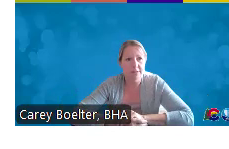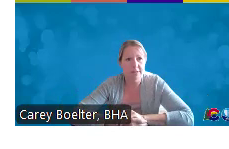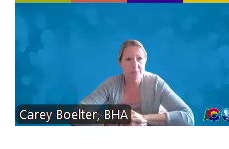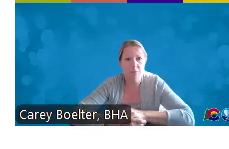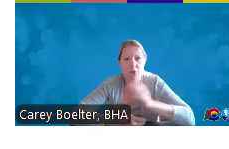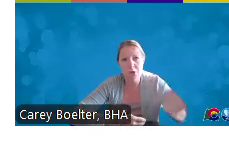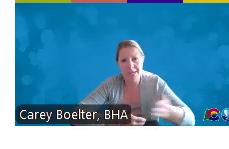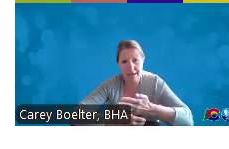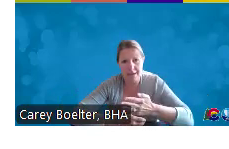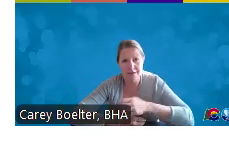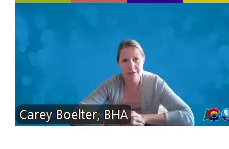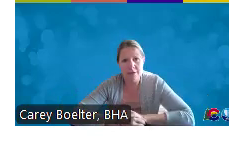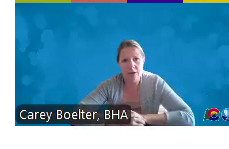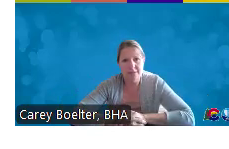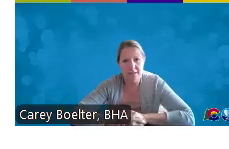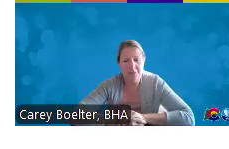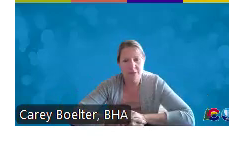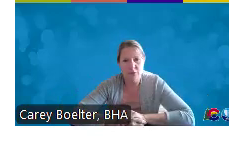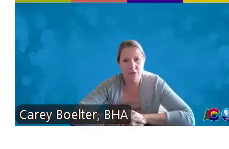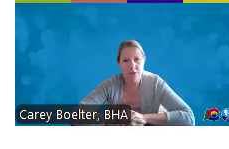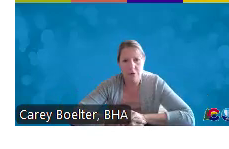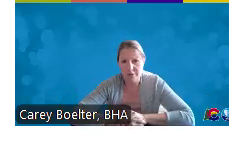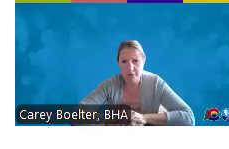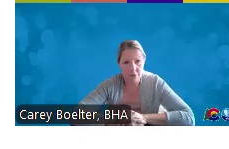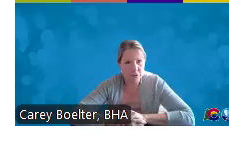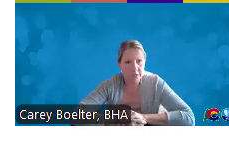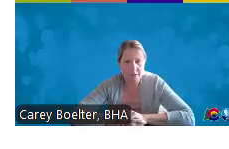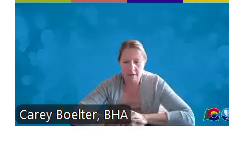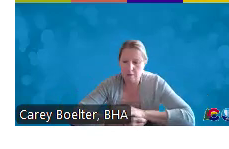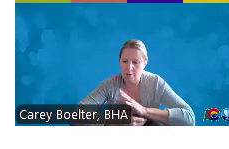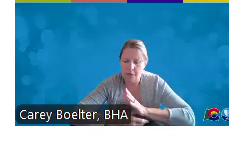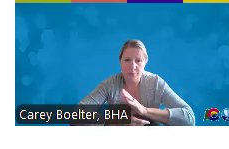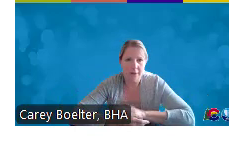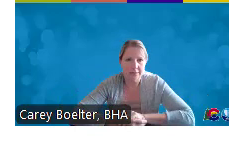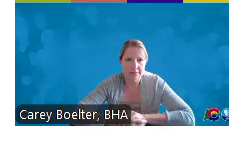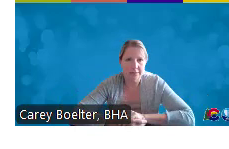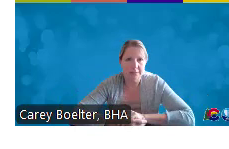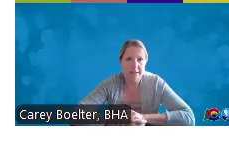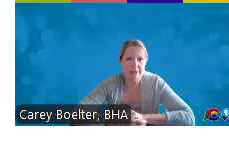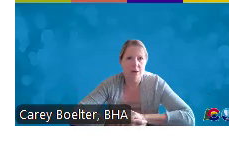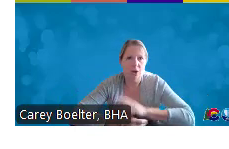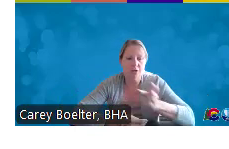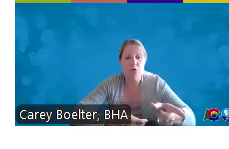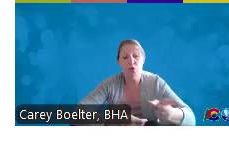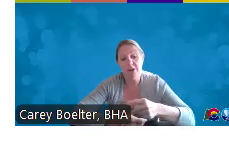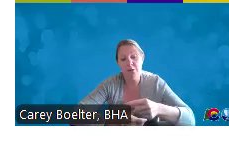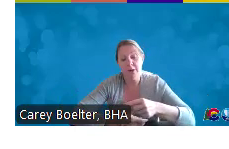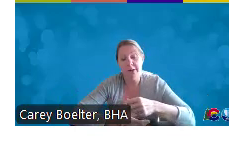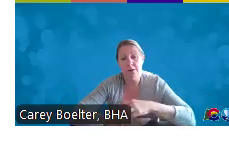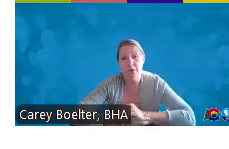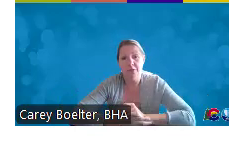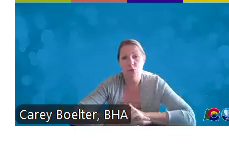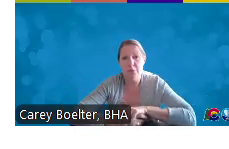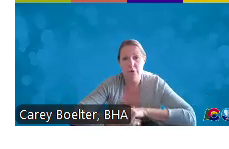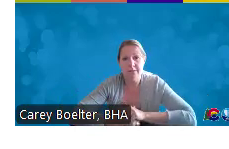include in the assessment, looking at assessments that were used across the country, best practices, and also